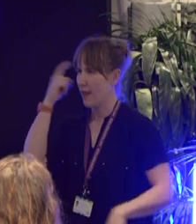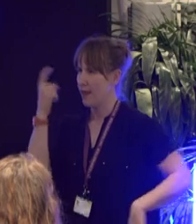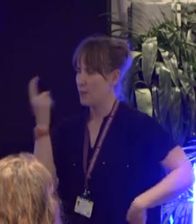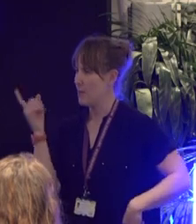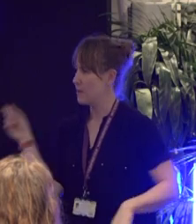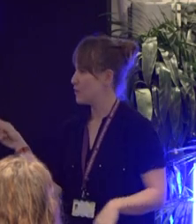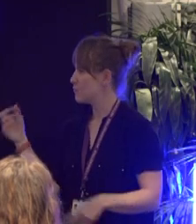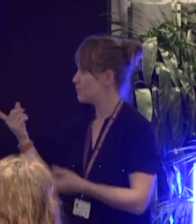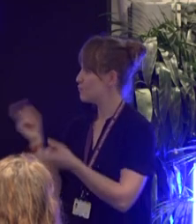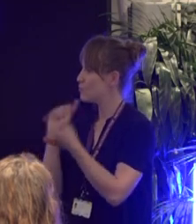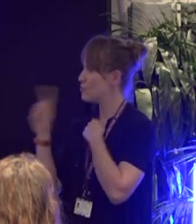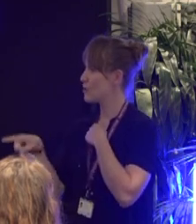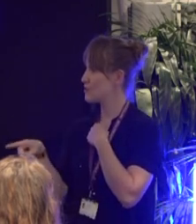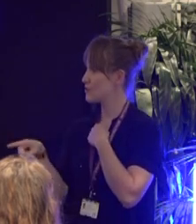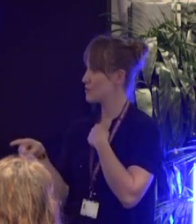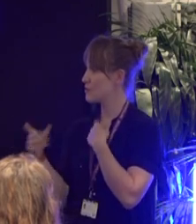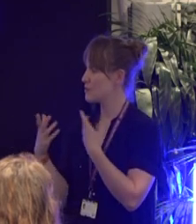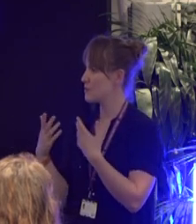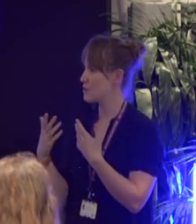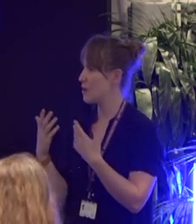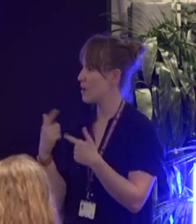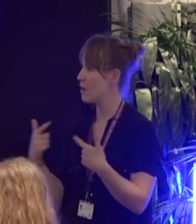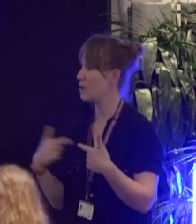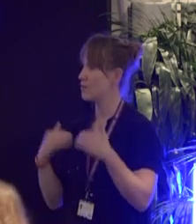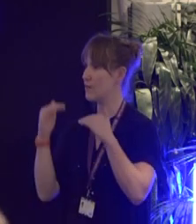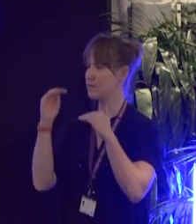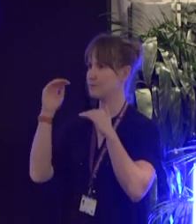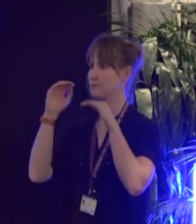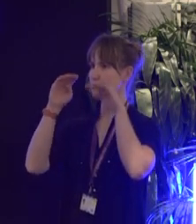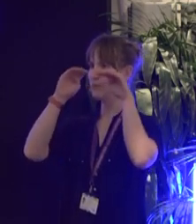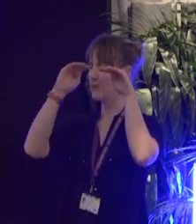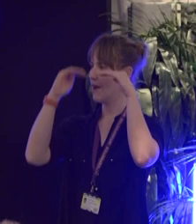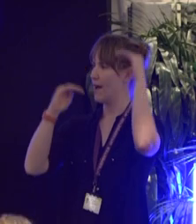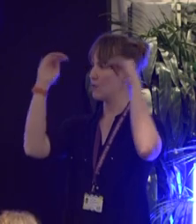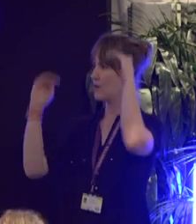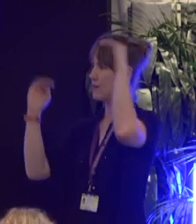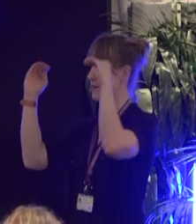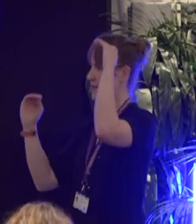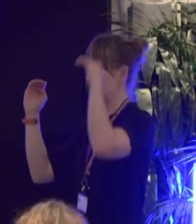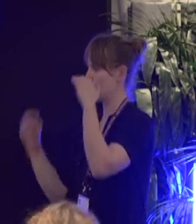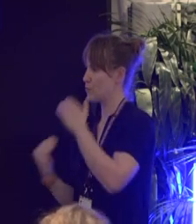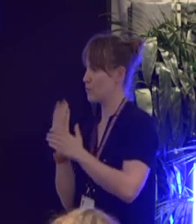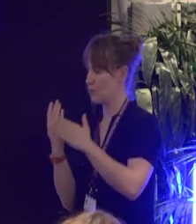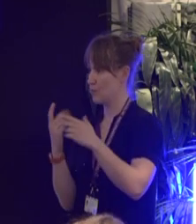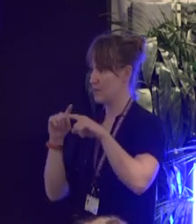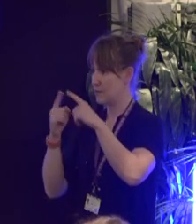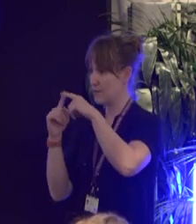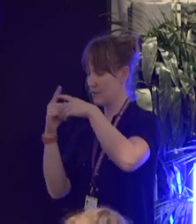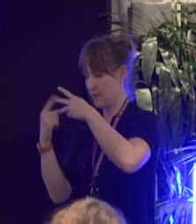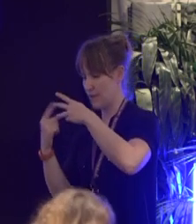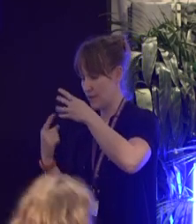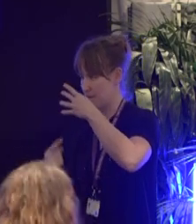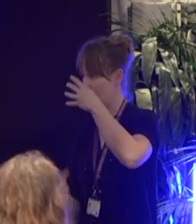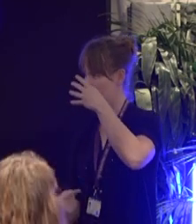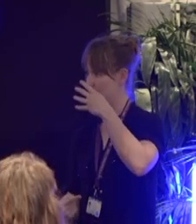your responses so far, that there seems to be a lot of hierarchies of novelty, and it's not just one thing. And so